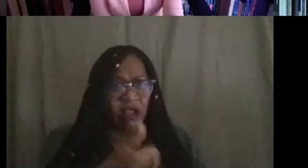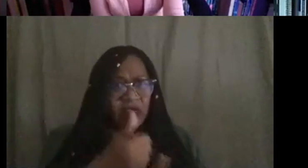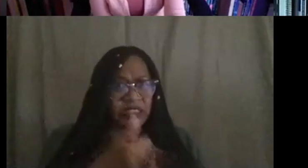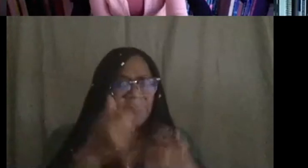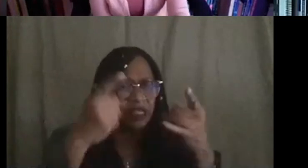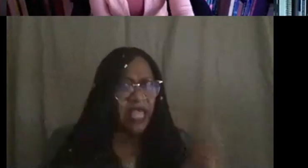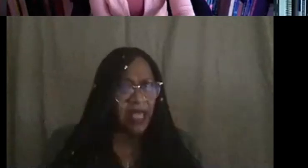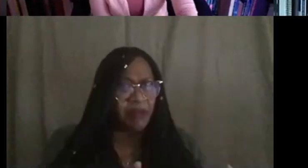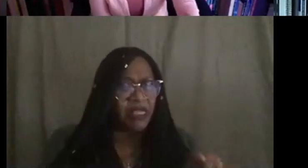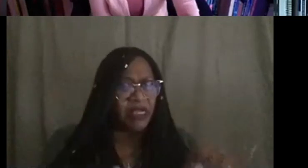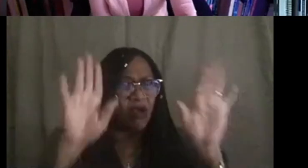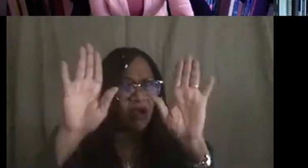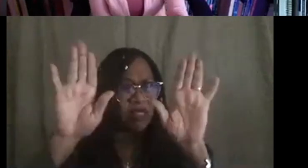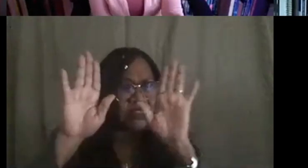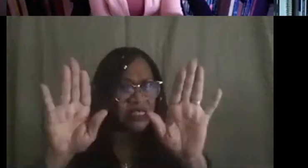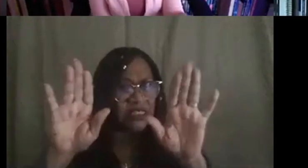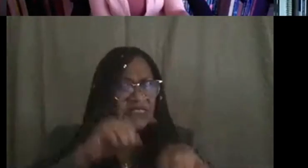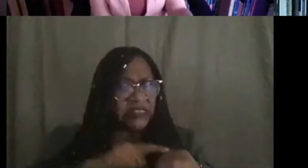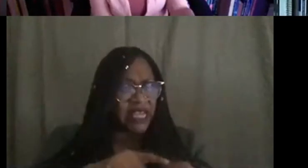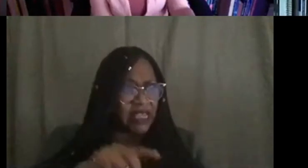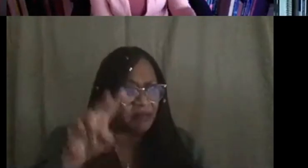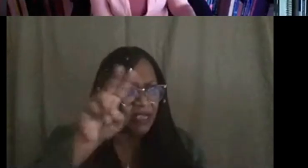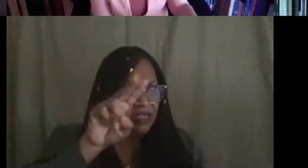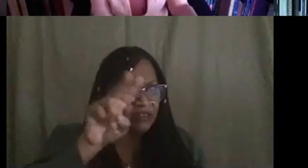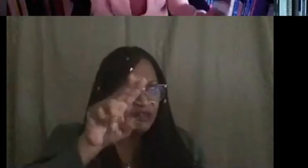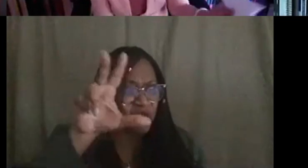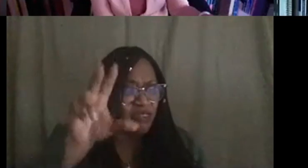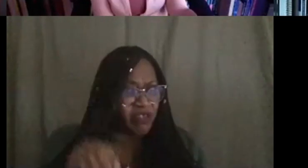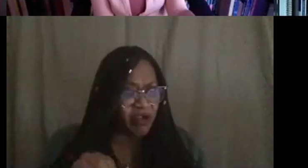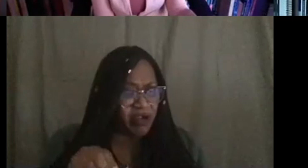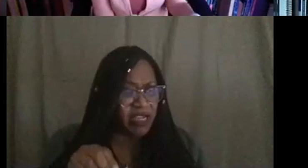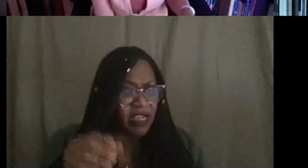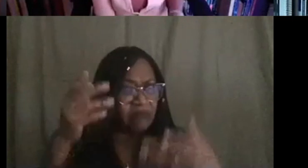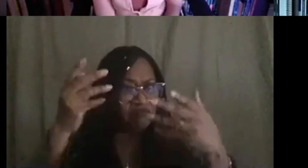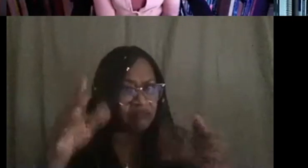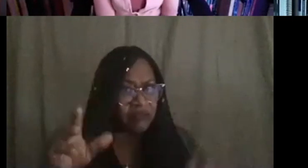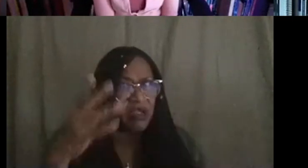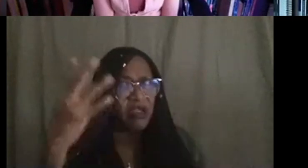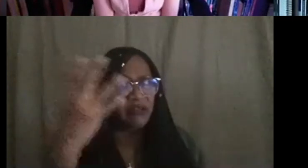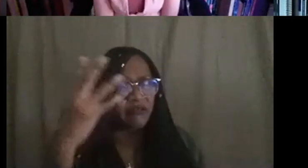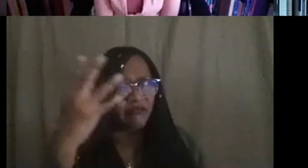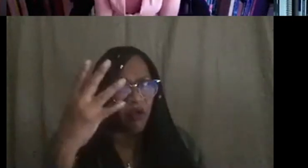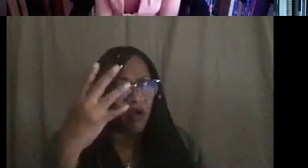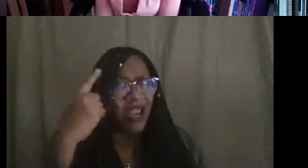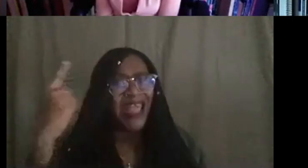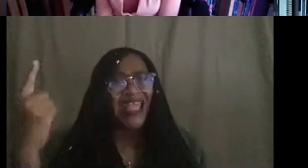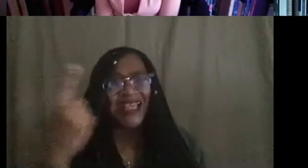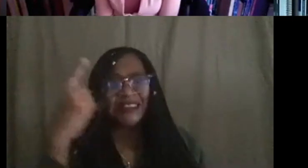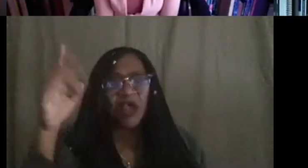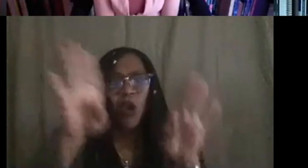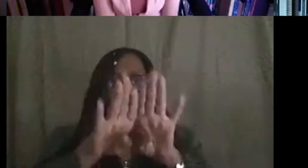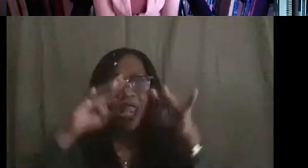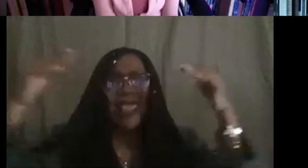December 6th from 2:30 to 4 o'clock. So this session is a reflection, and it's open only to Black identifying persons who attended